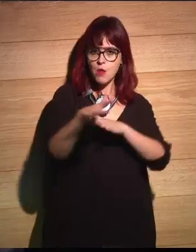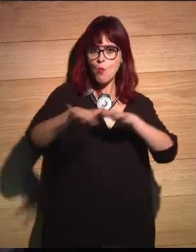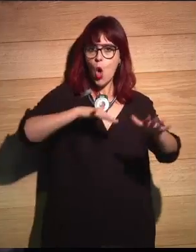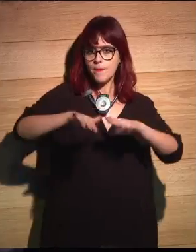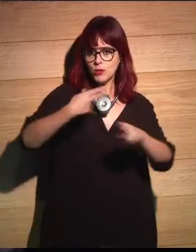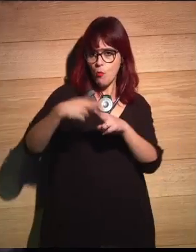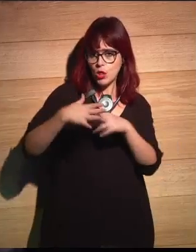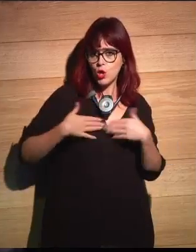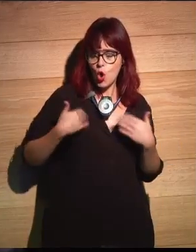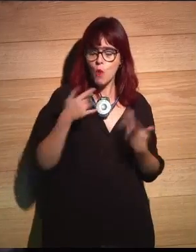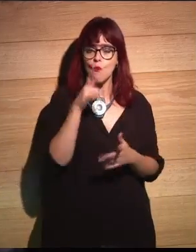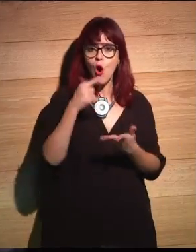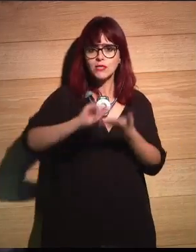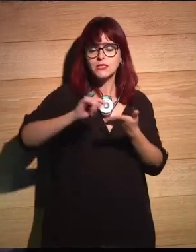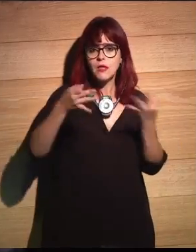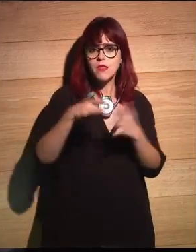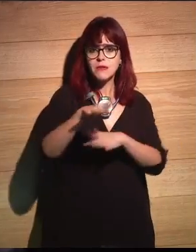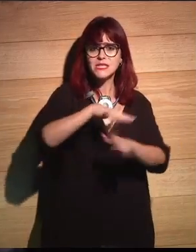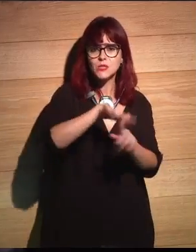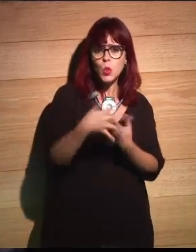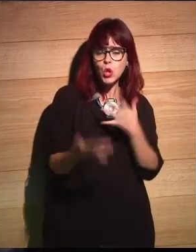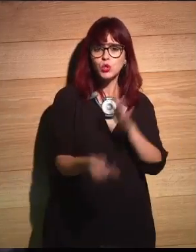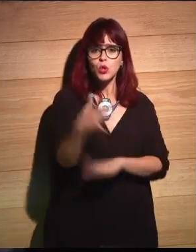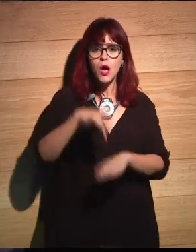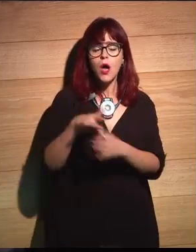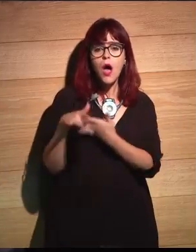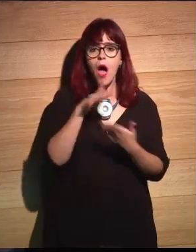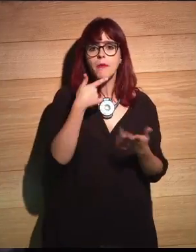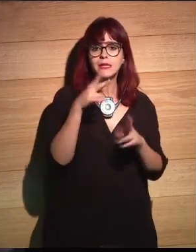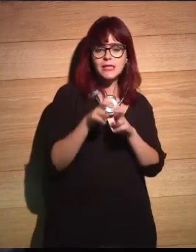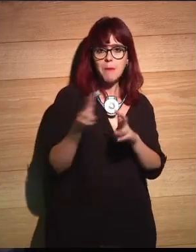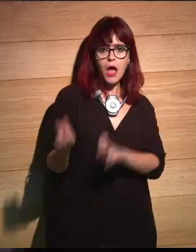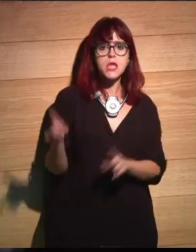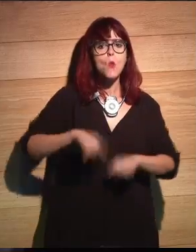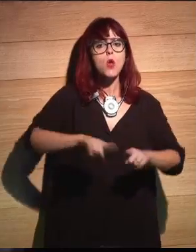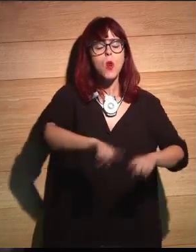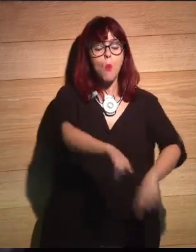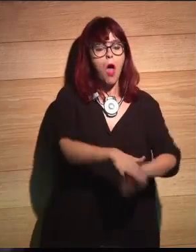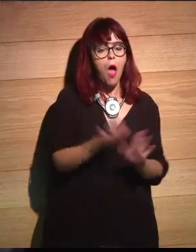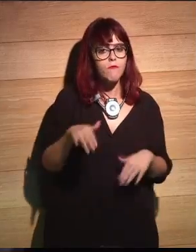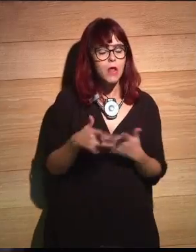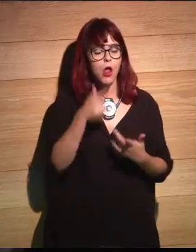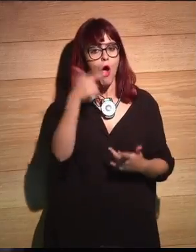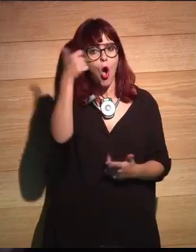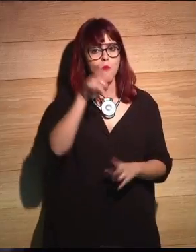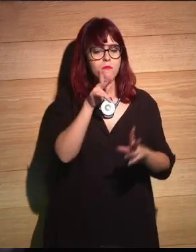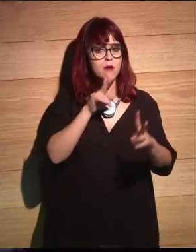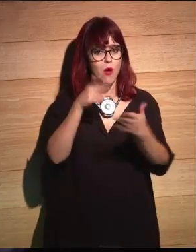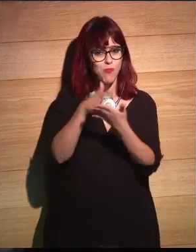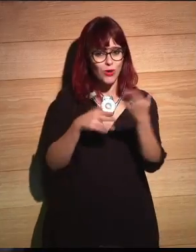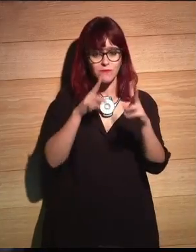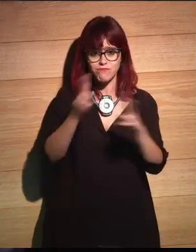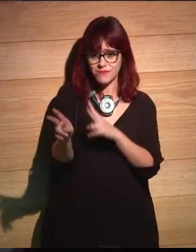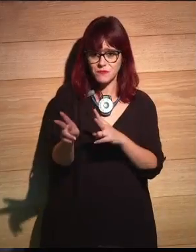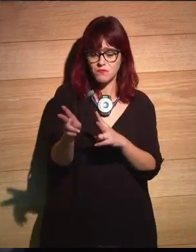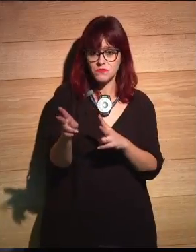Don't you see what's happening? And he answered them brilliantly. He just wrote very short notice, I think, in